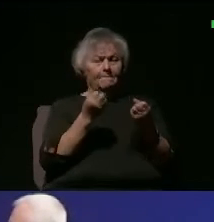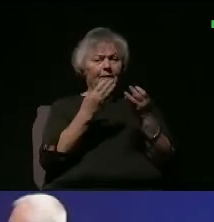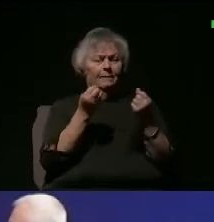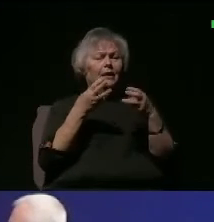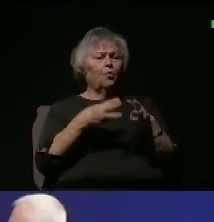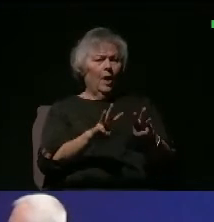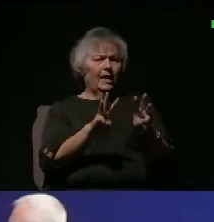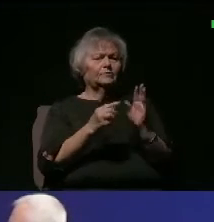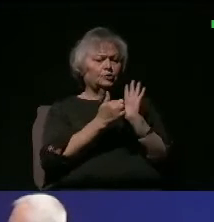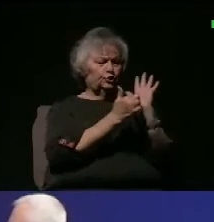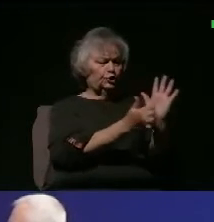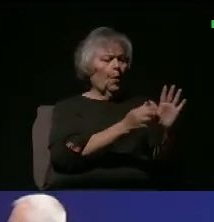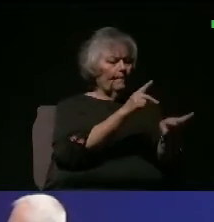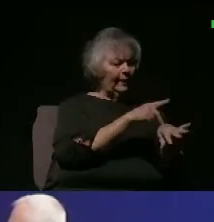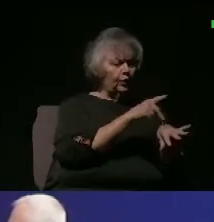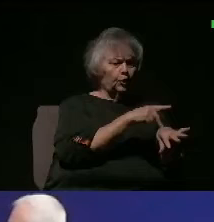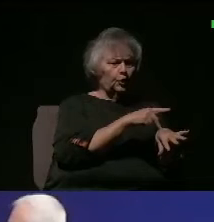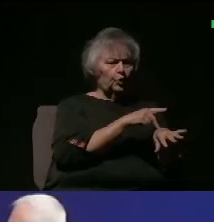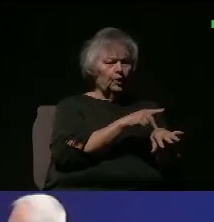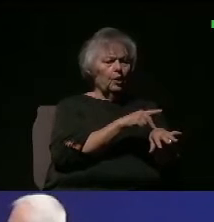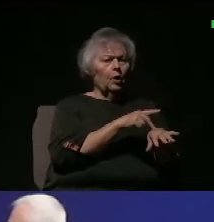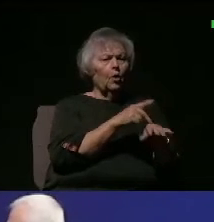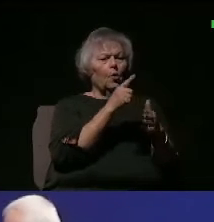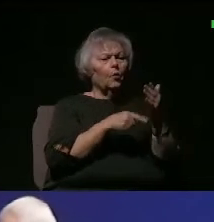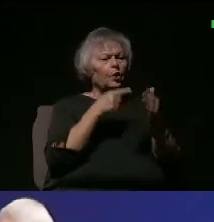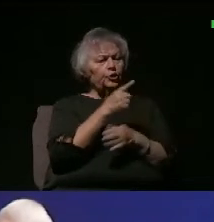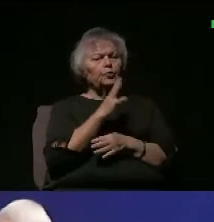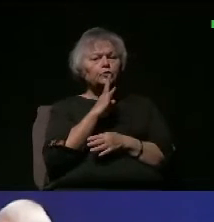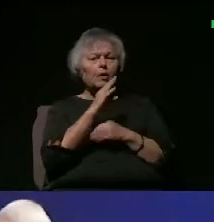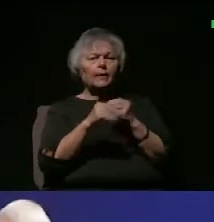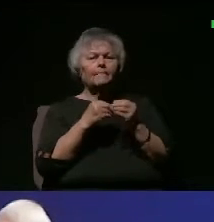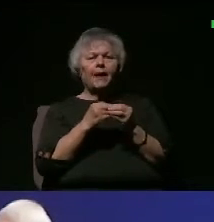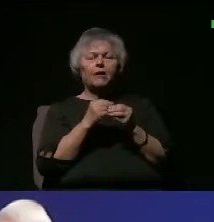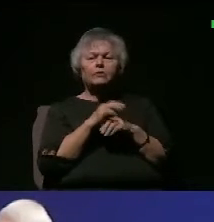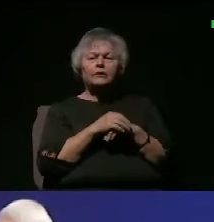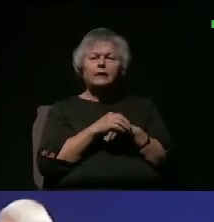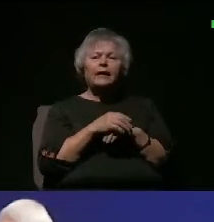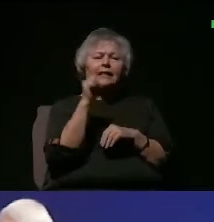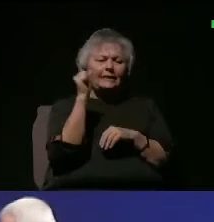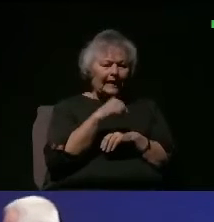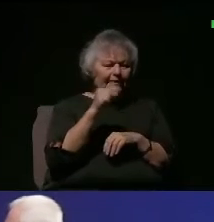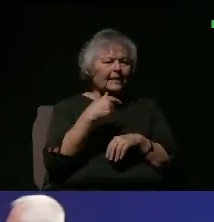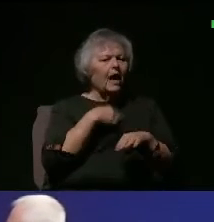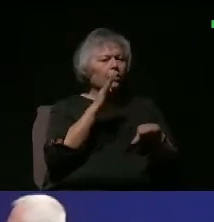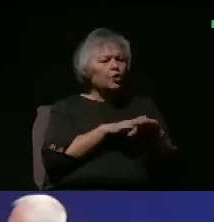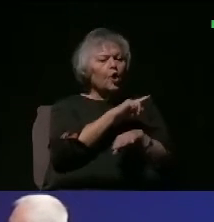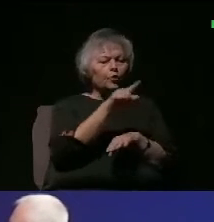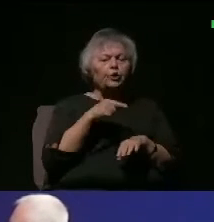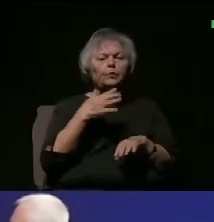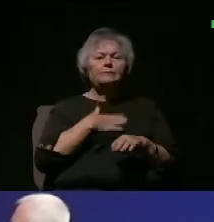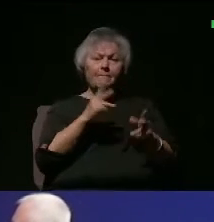to show Peter kind of what you were talking about earlier, that yes, I called you as my people early